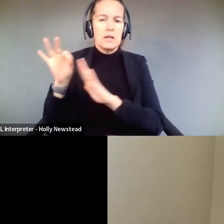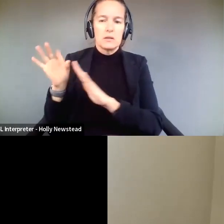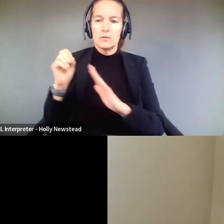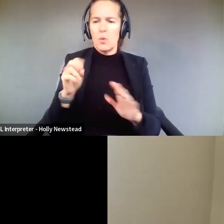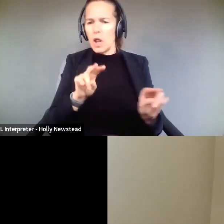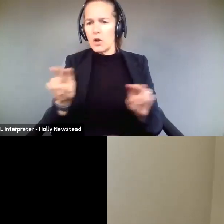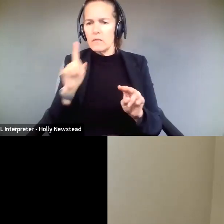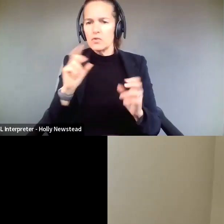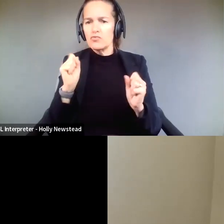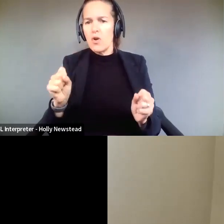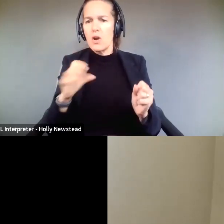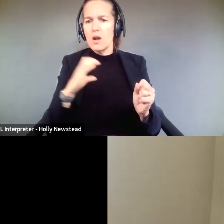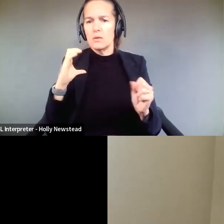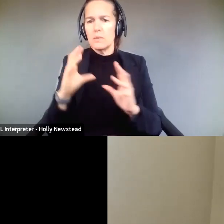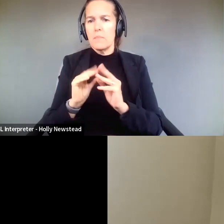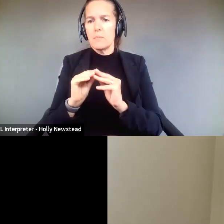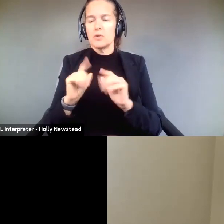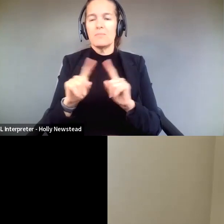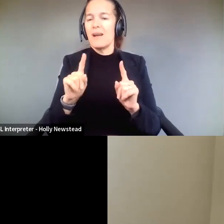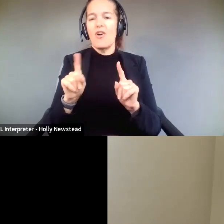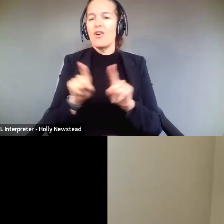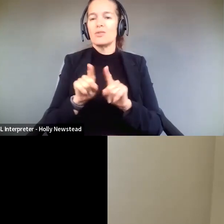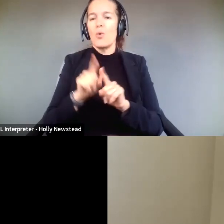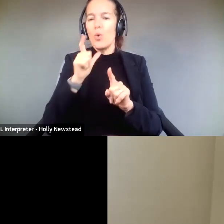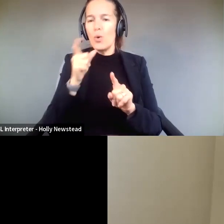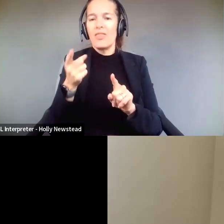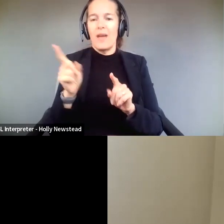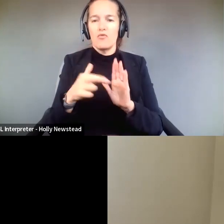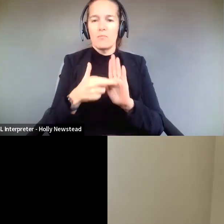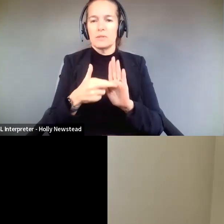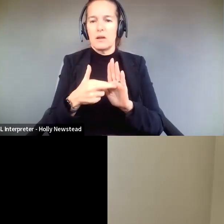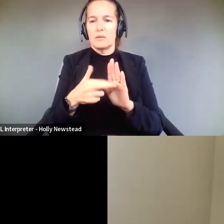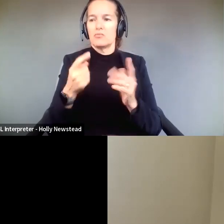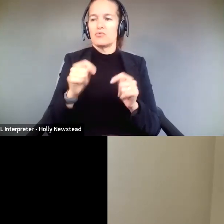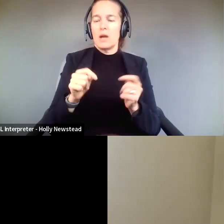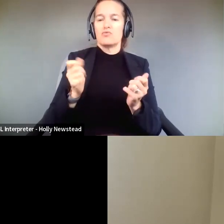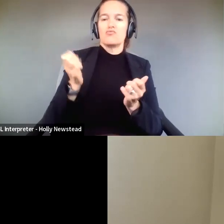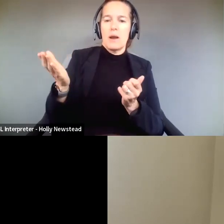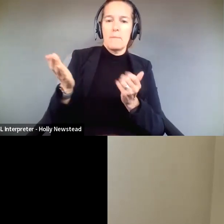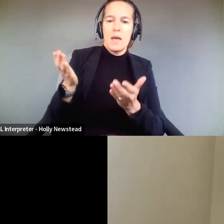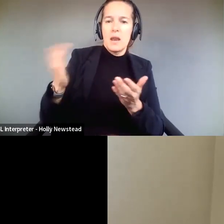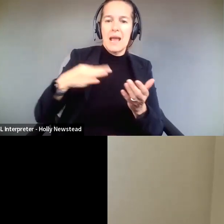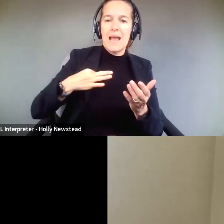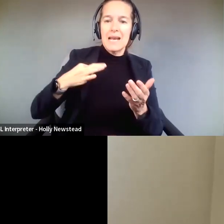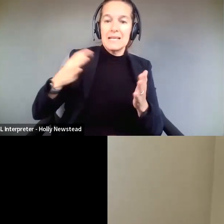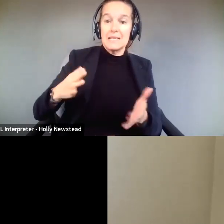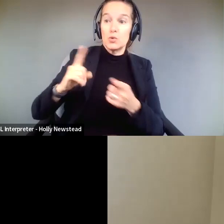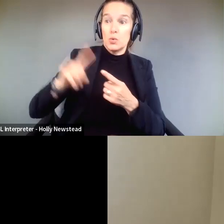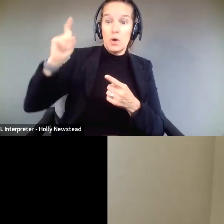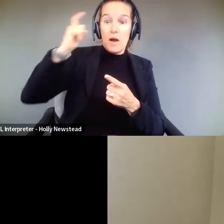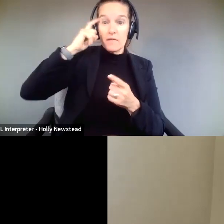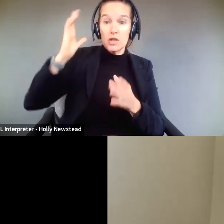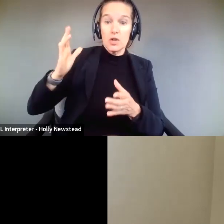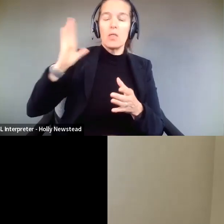but then also look at who the council members represent and try to recommend candidates to the governor that reflect and